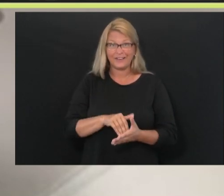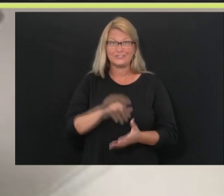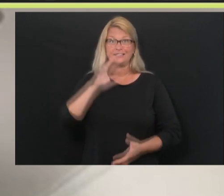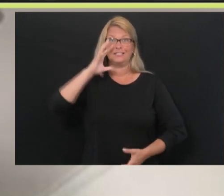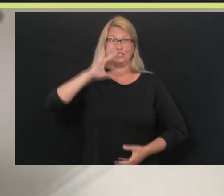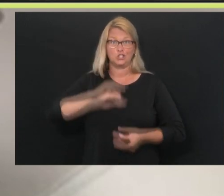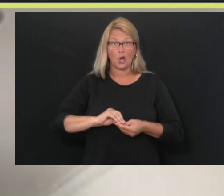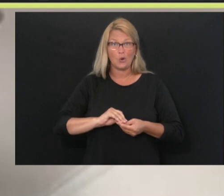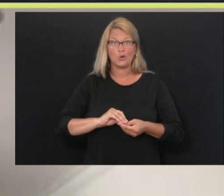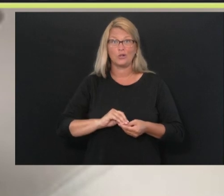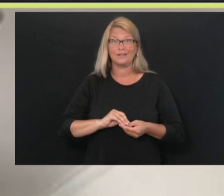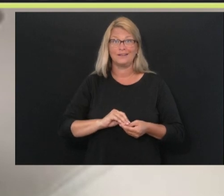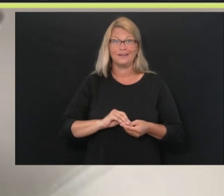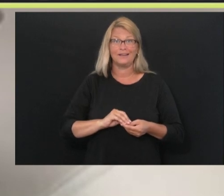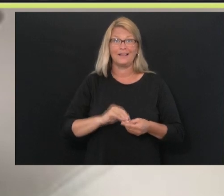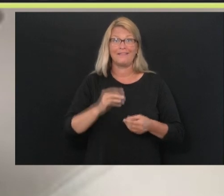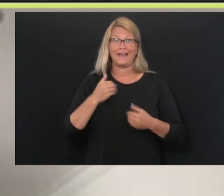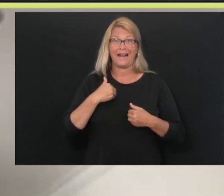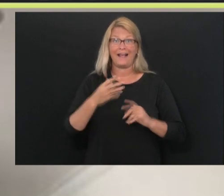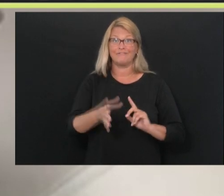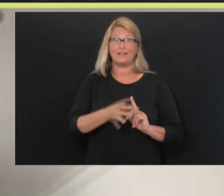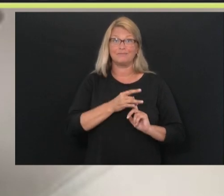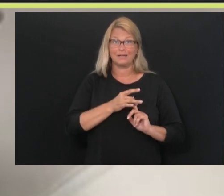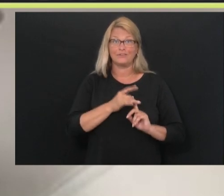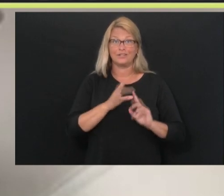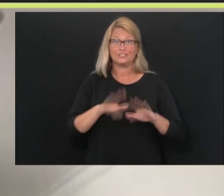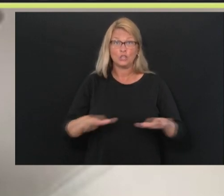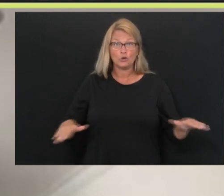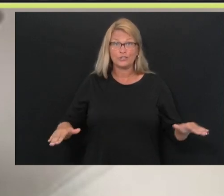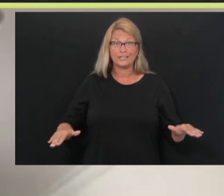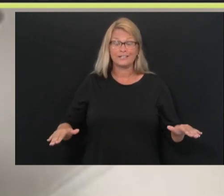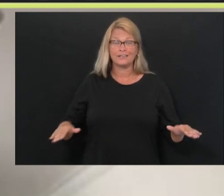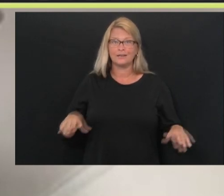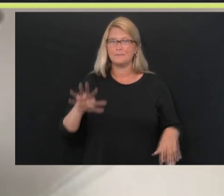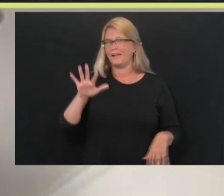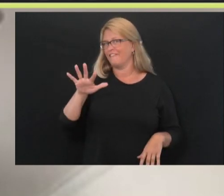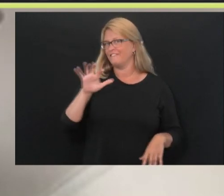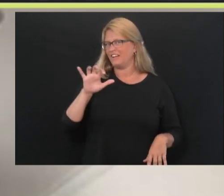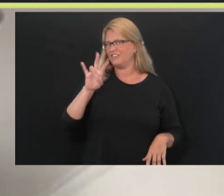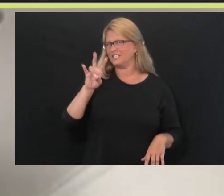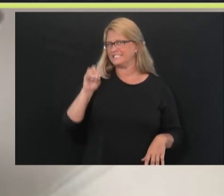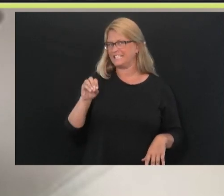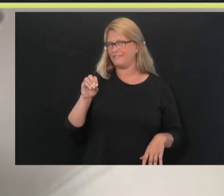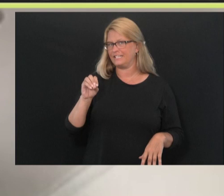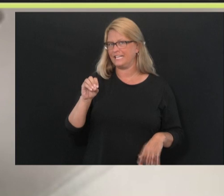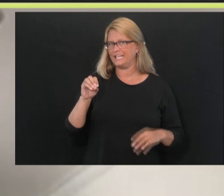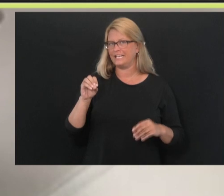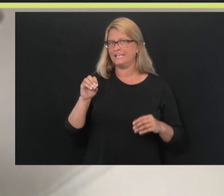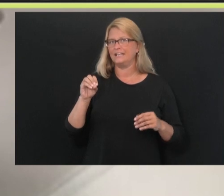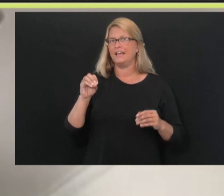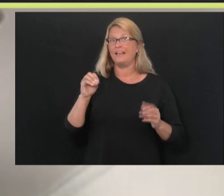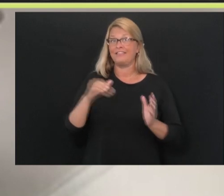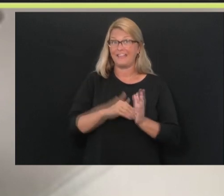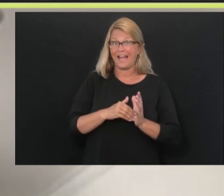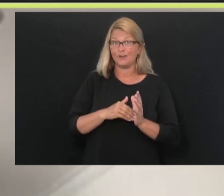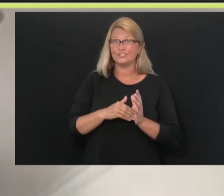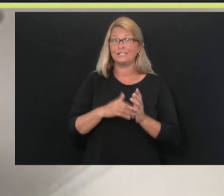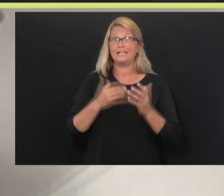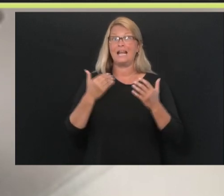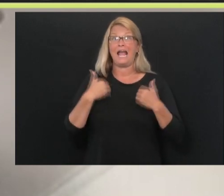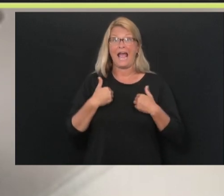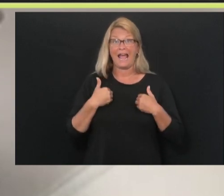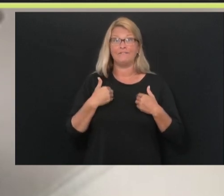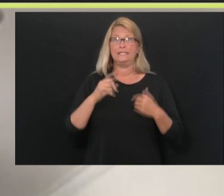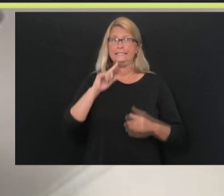children that have been infected. About 570 or so have developed serious and